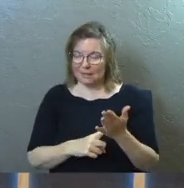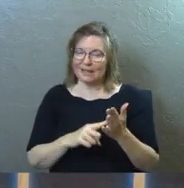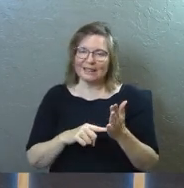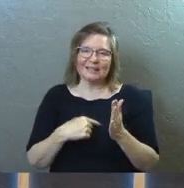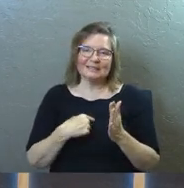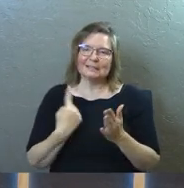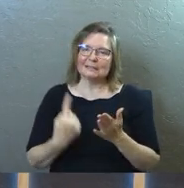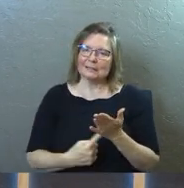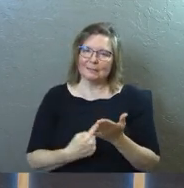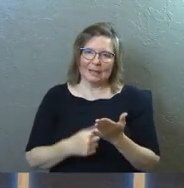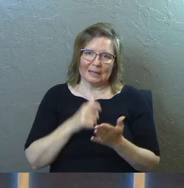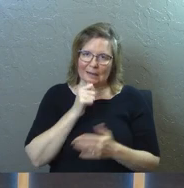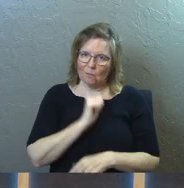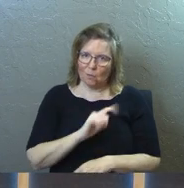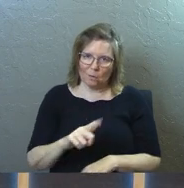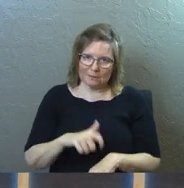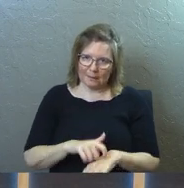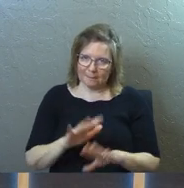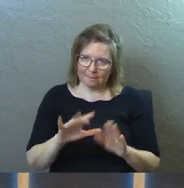and this is just sometimes,